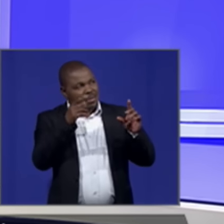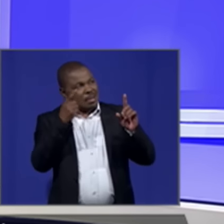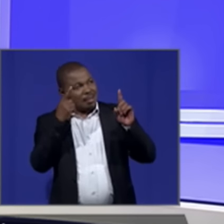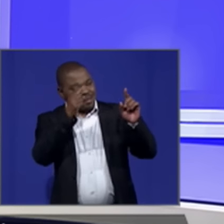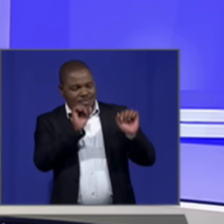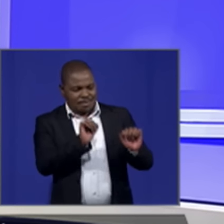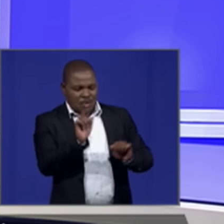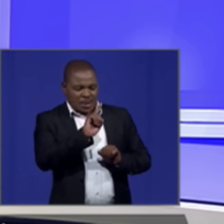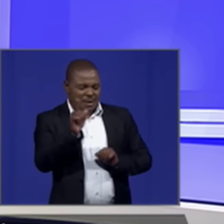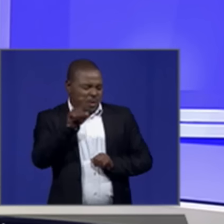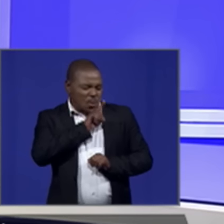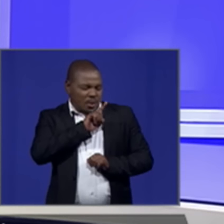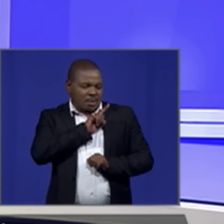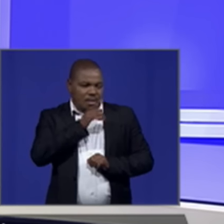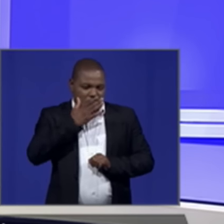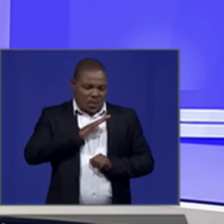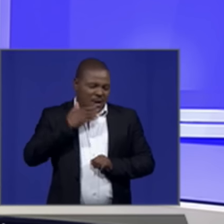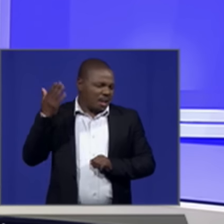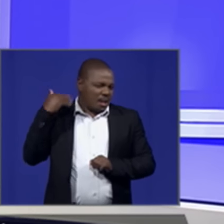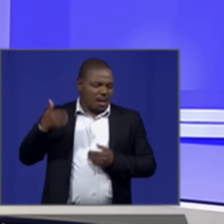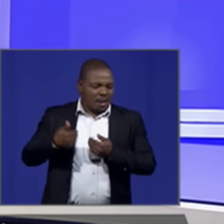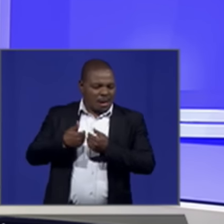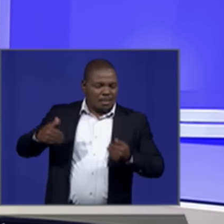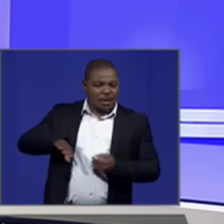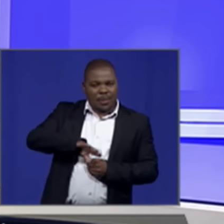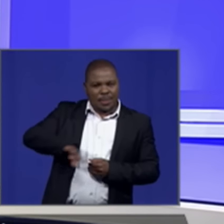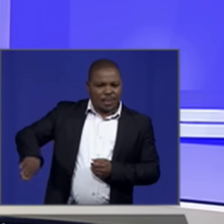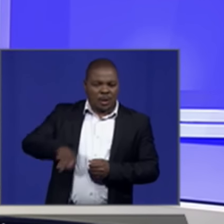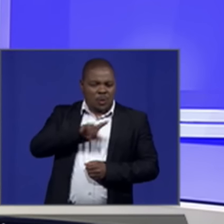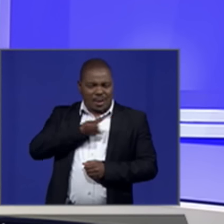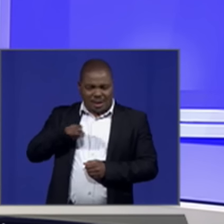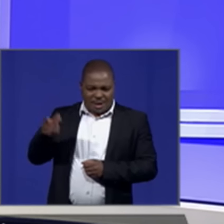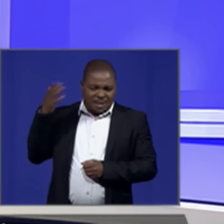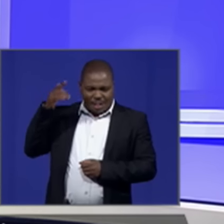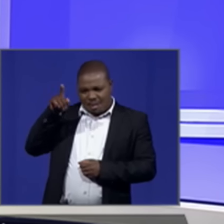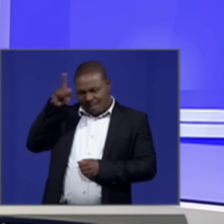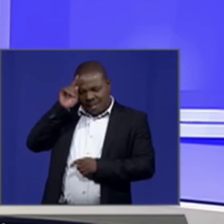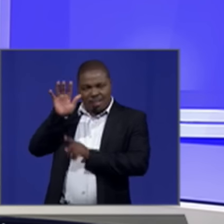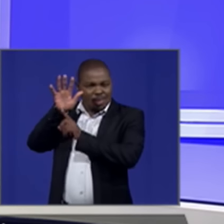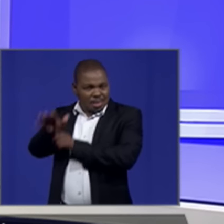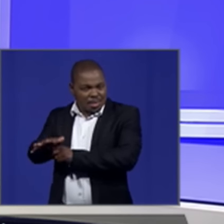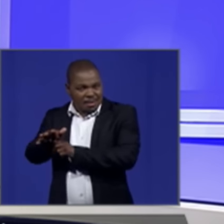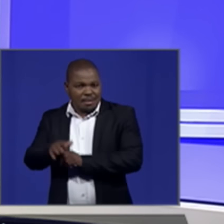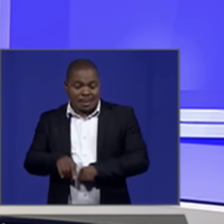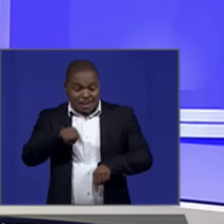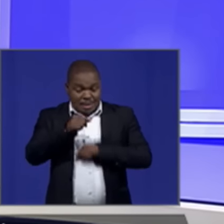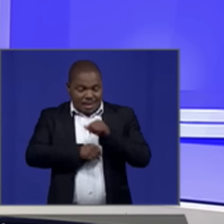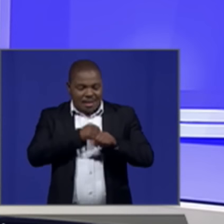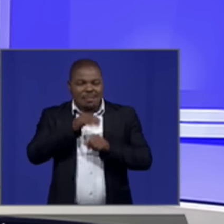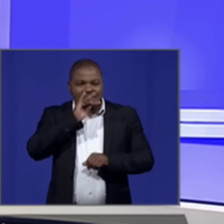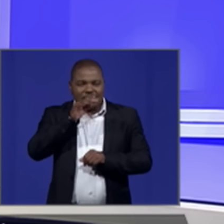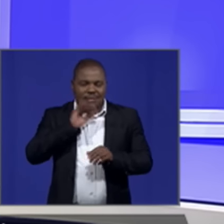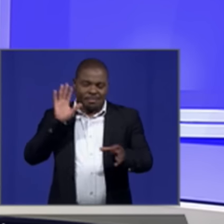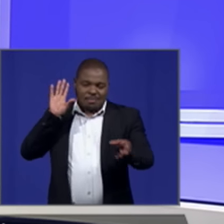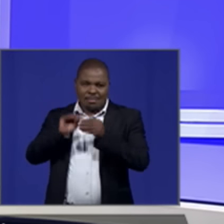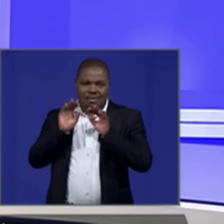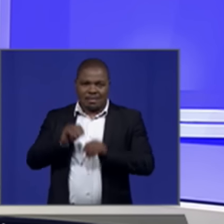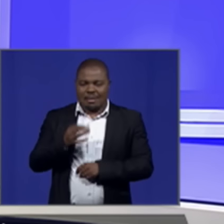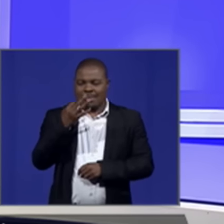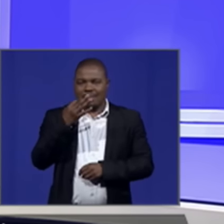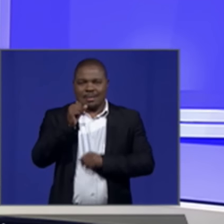ka kgaogana le puso ya tlhaolele le tsamaiso e ne e gatelela bontsi jwa batho bantsho. Ngwaga o tshwaya dingwaga di le 30